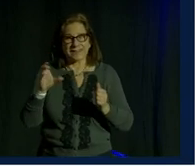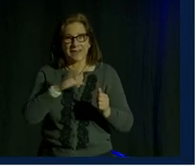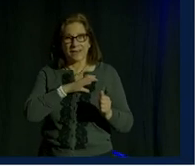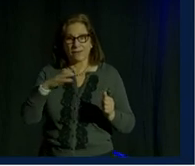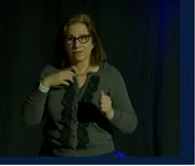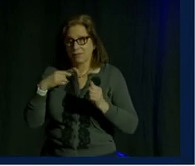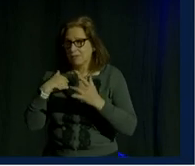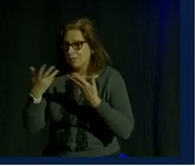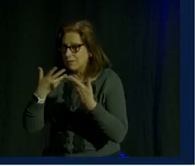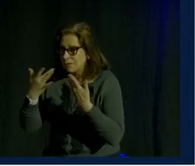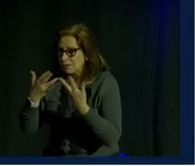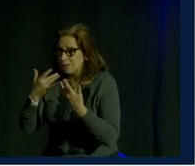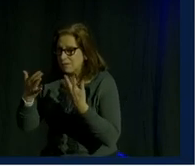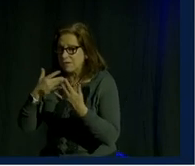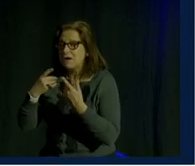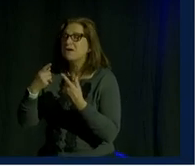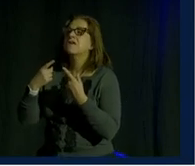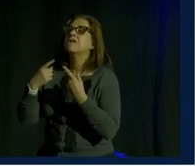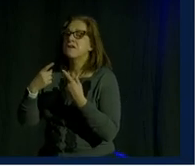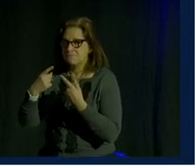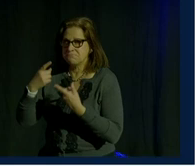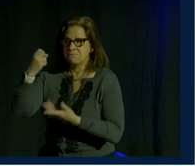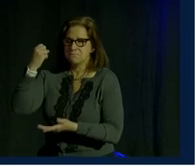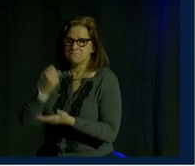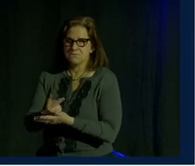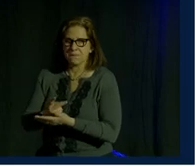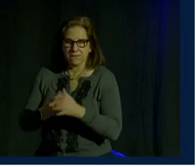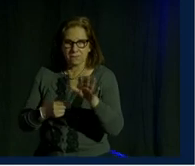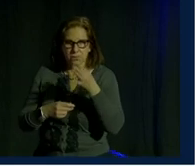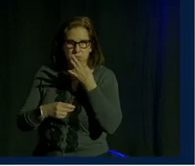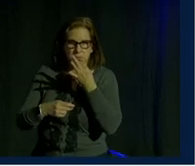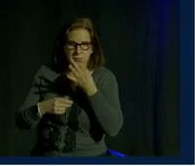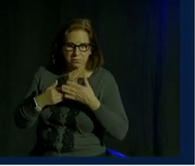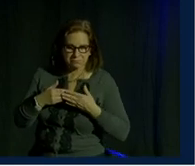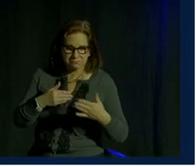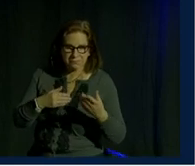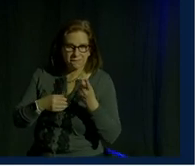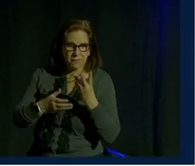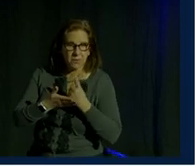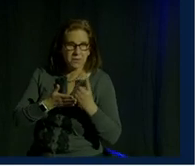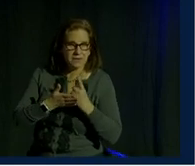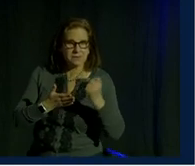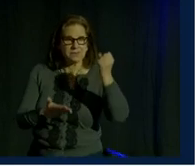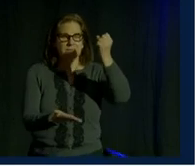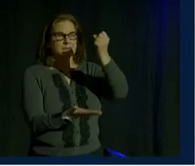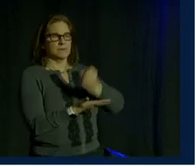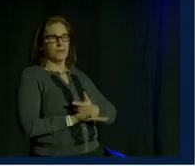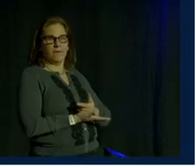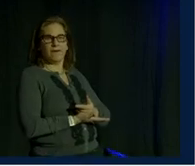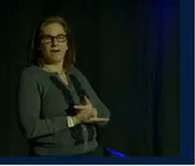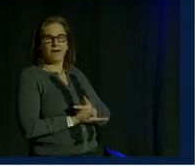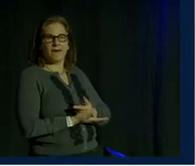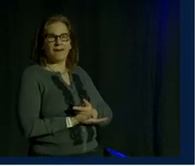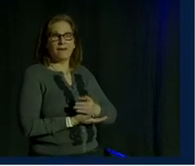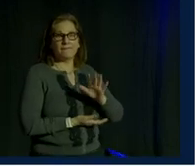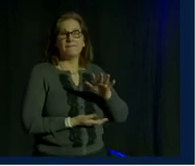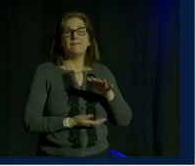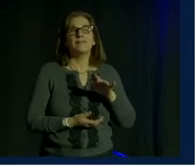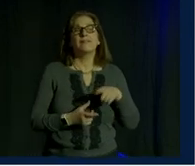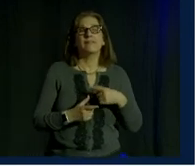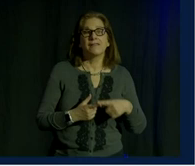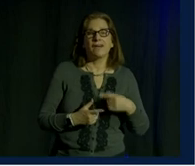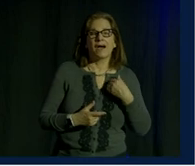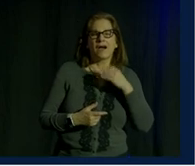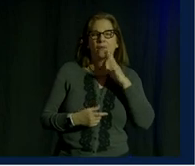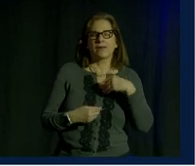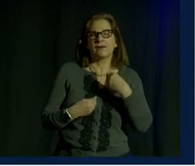forward in the coming weeks. As the deputy mayor mentioned, here's a little bit more detail about where we stand on our 36,000